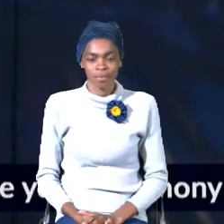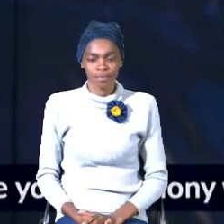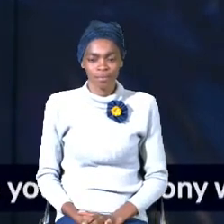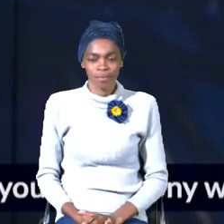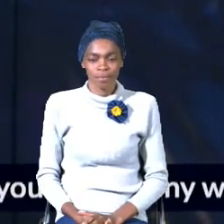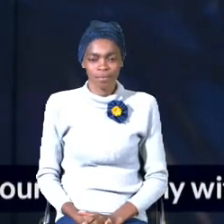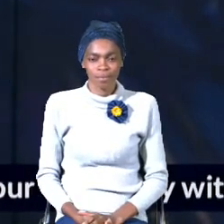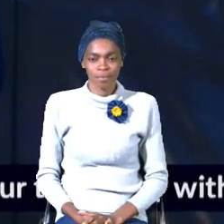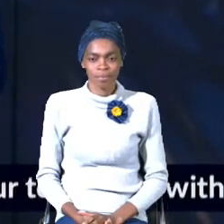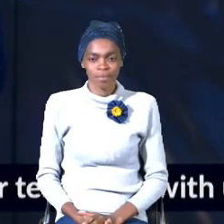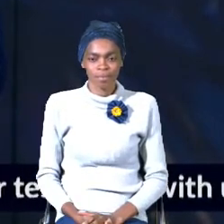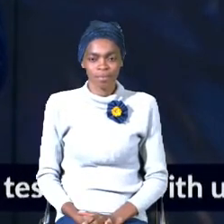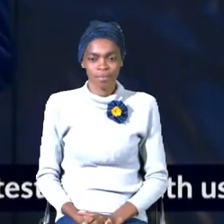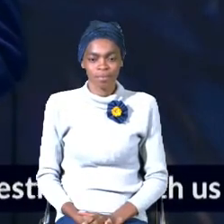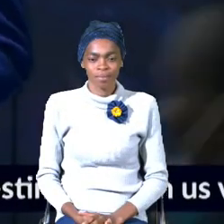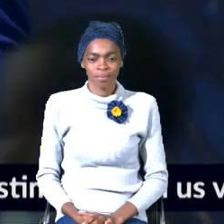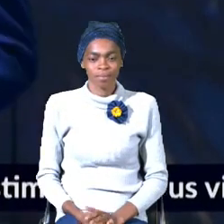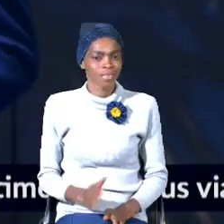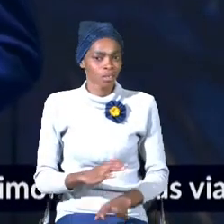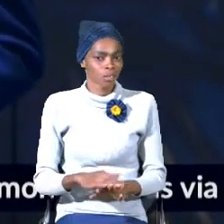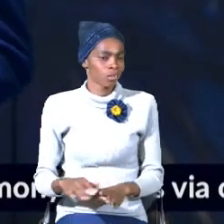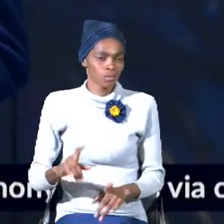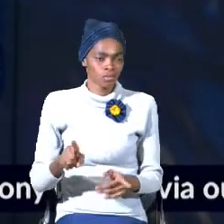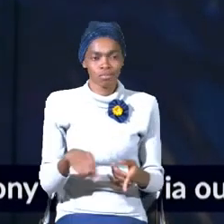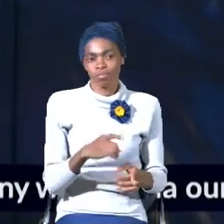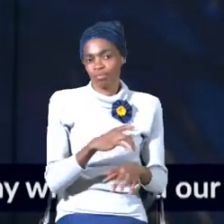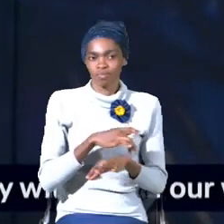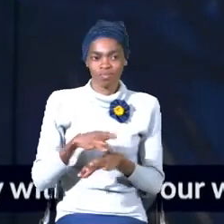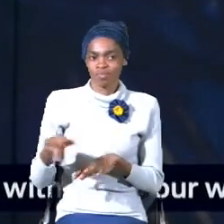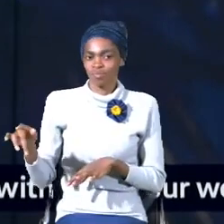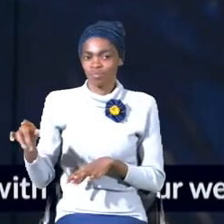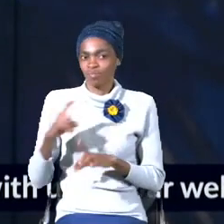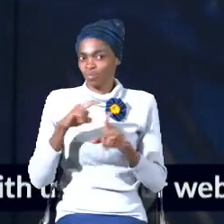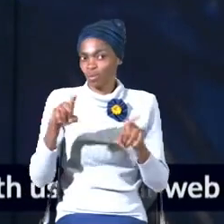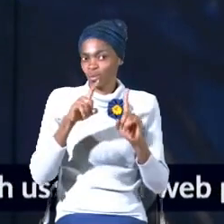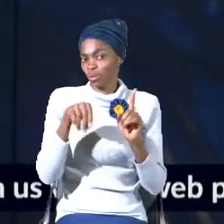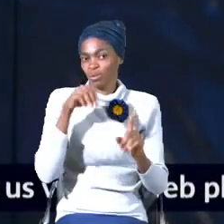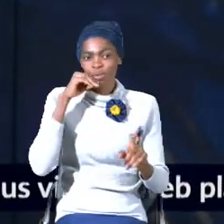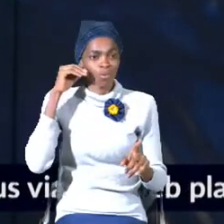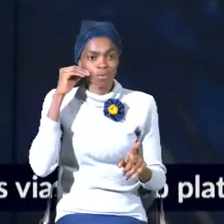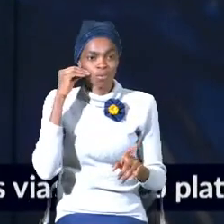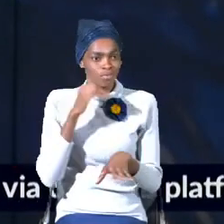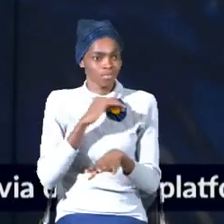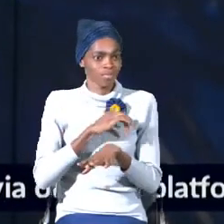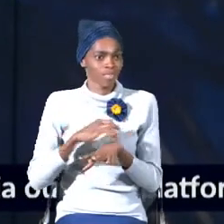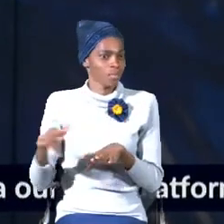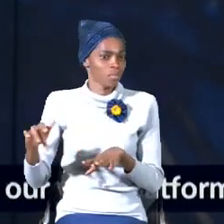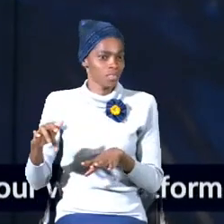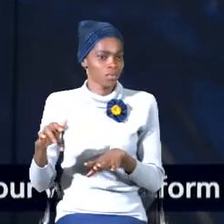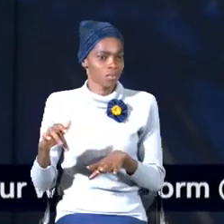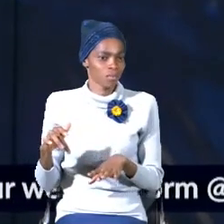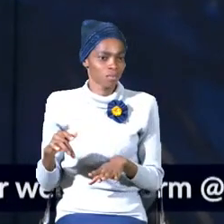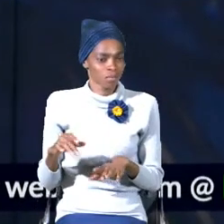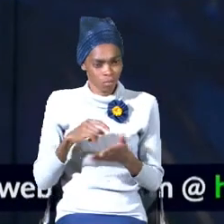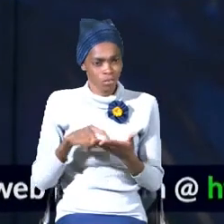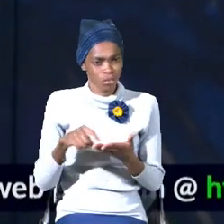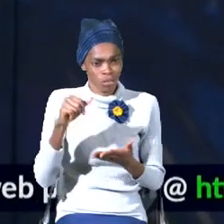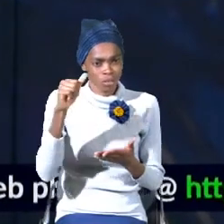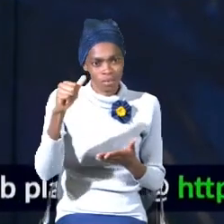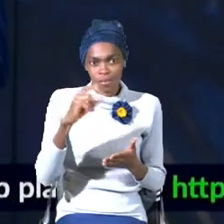Don't leave here empty-handed. Check up yourself. The miracle is